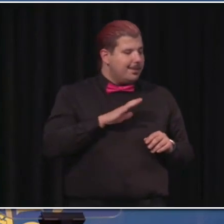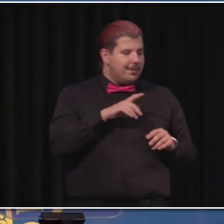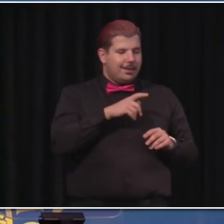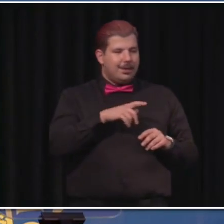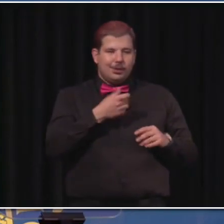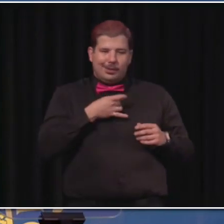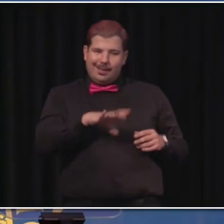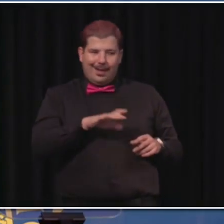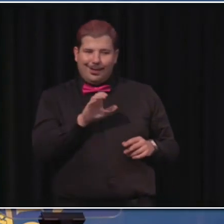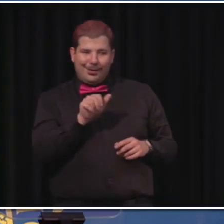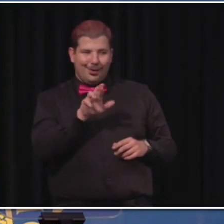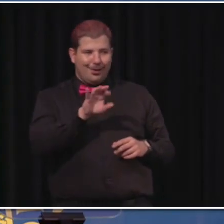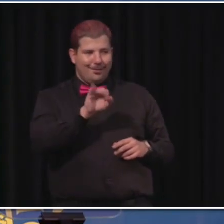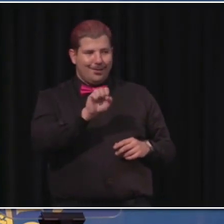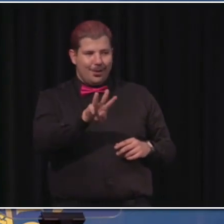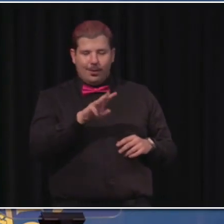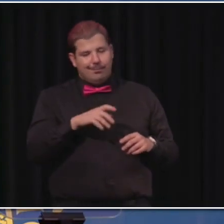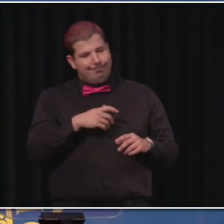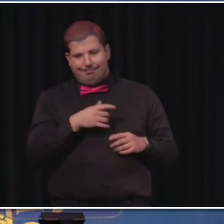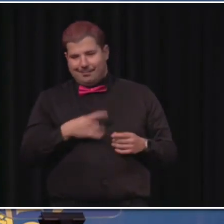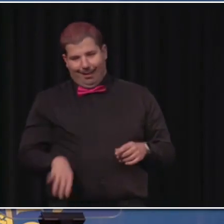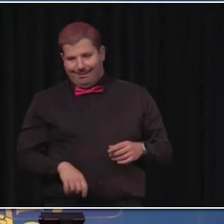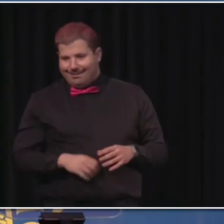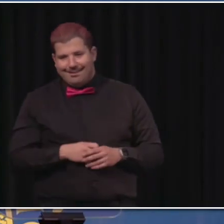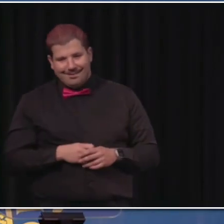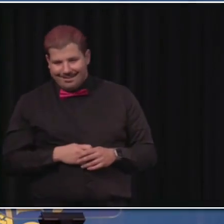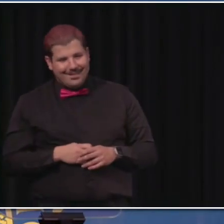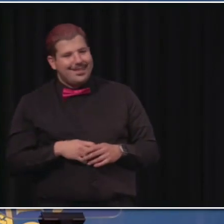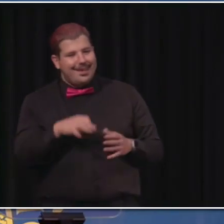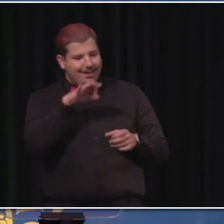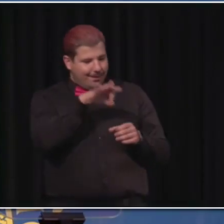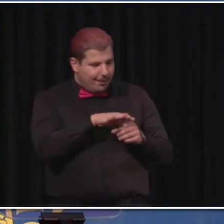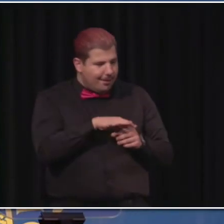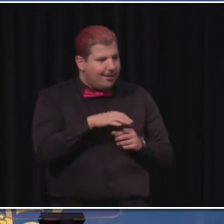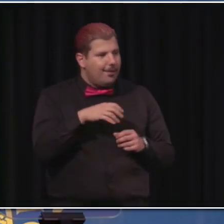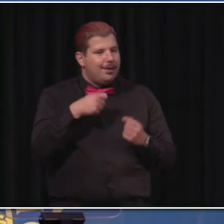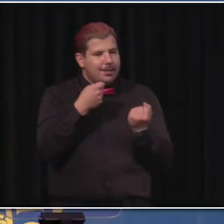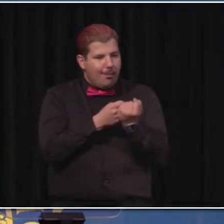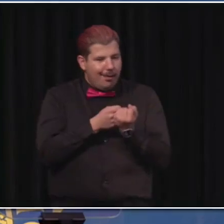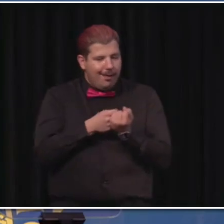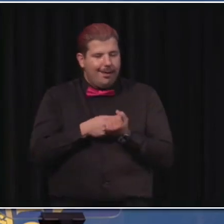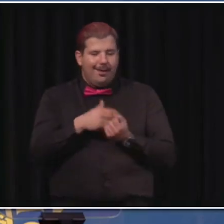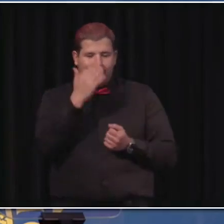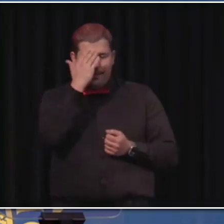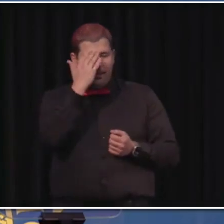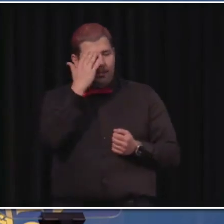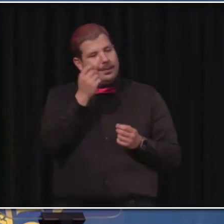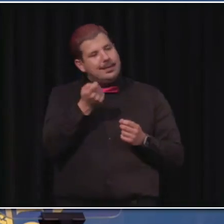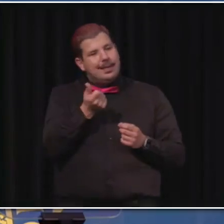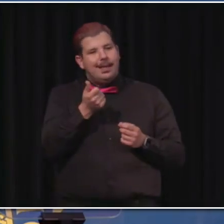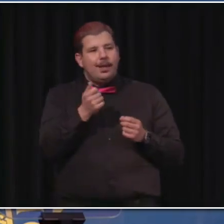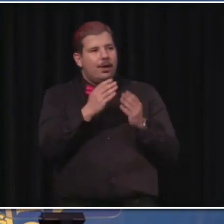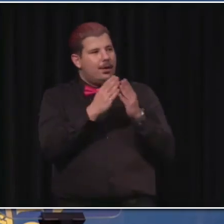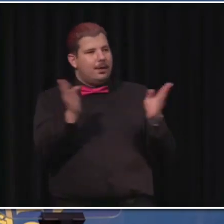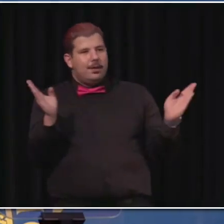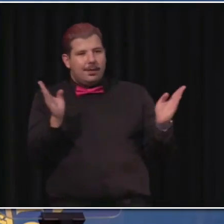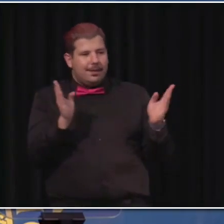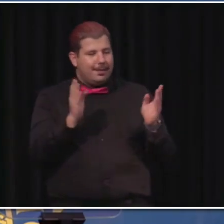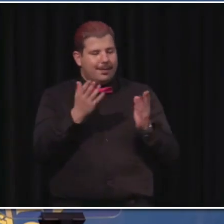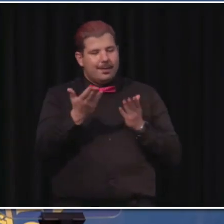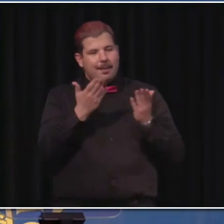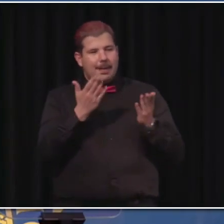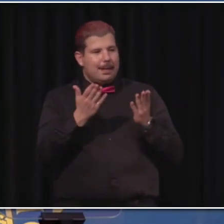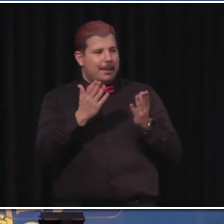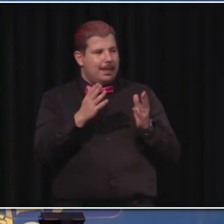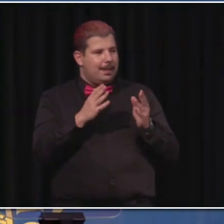like the curfew. And I had voted for it. I had supported for it. I knew it was a little broad, and maybe it drag-netted too